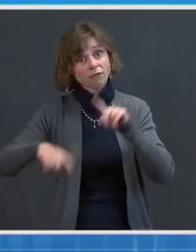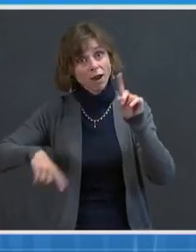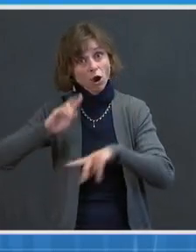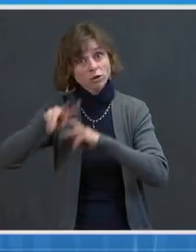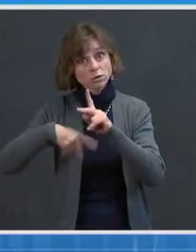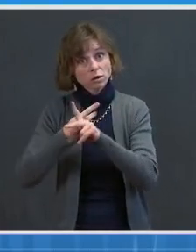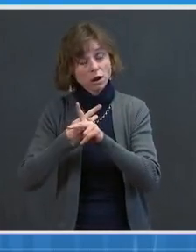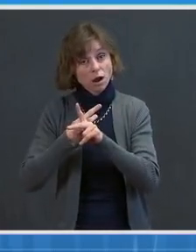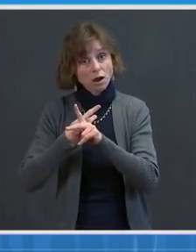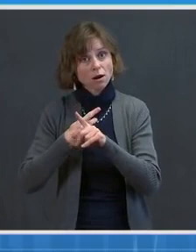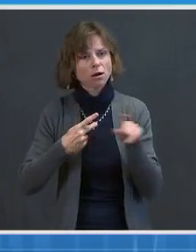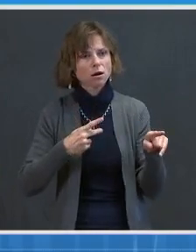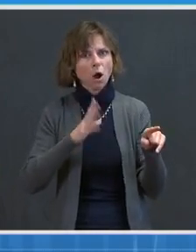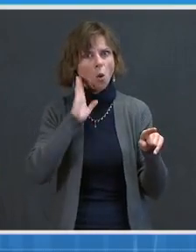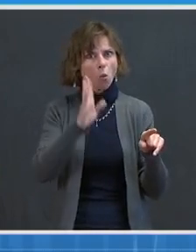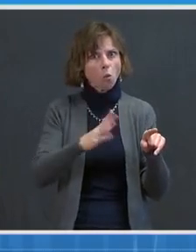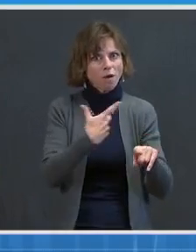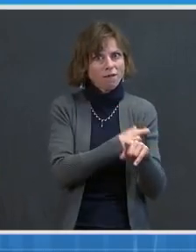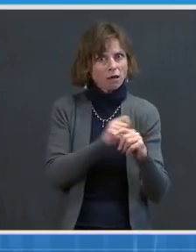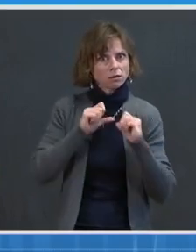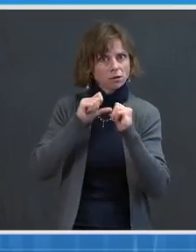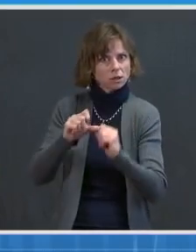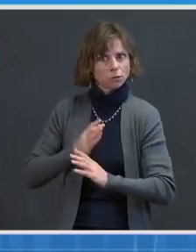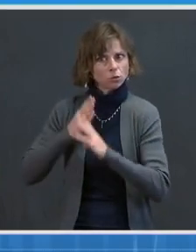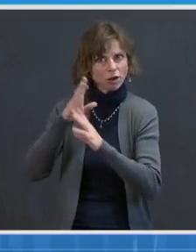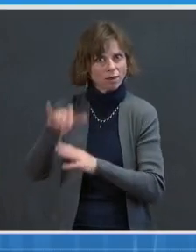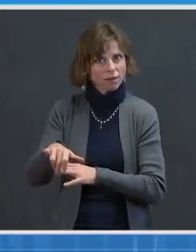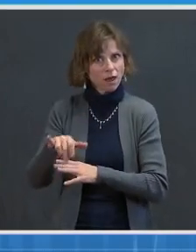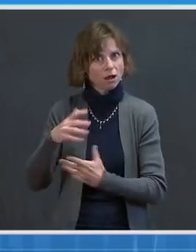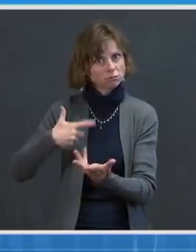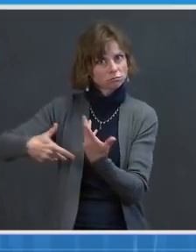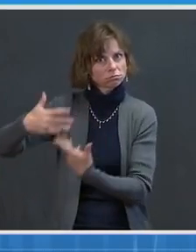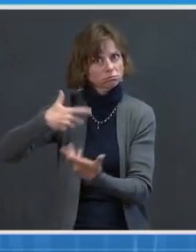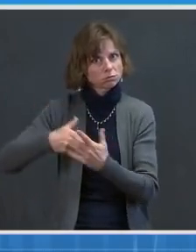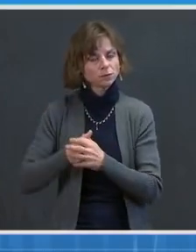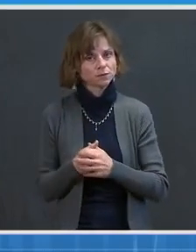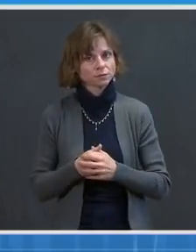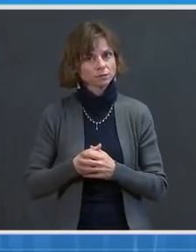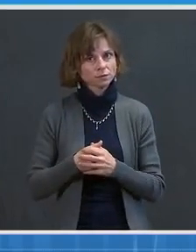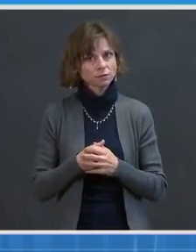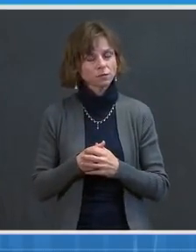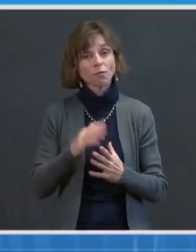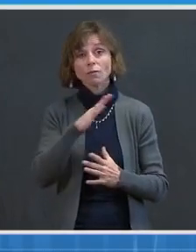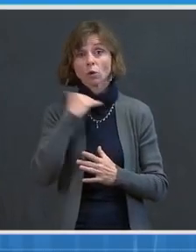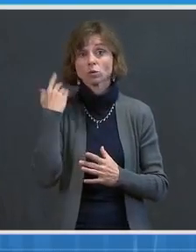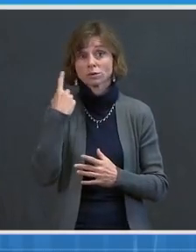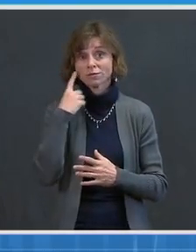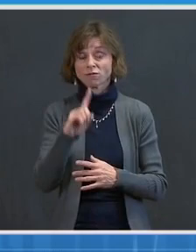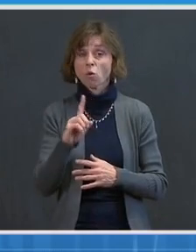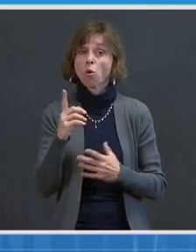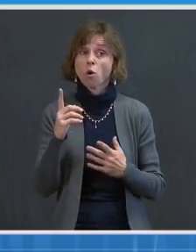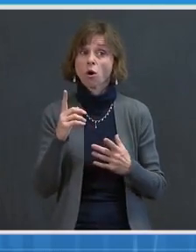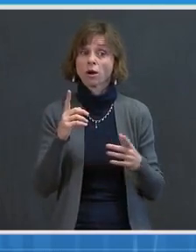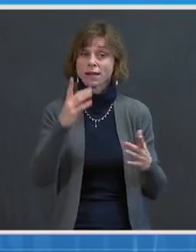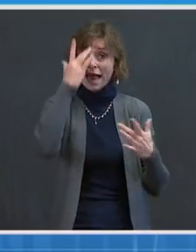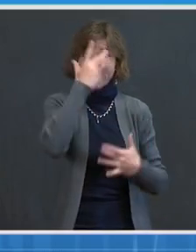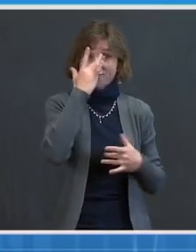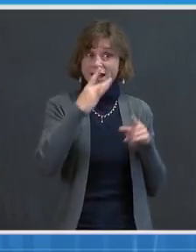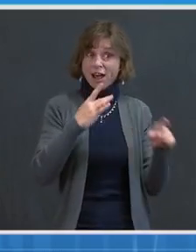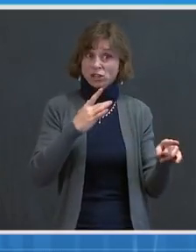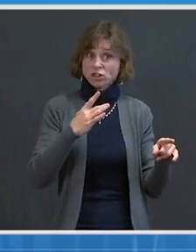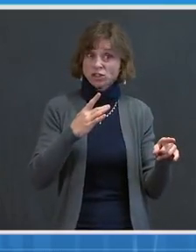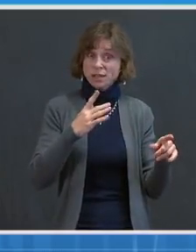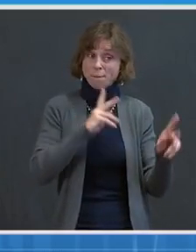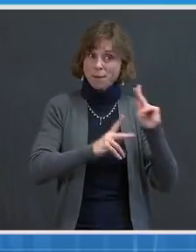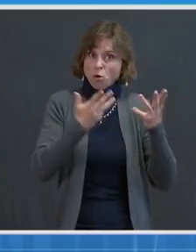that the vaccines remain effective against circulating variants and that the risk of breakthrough infections in vaccinated persons and spreading the virus